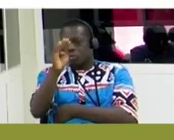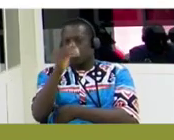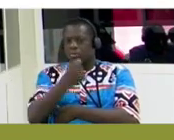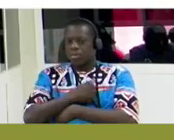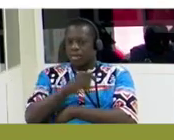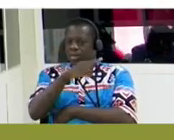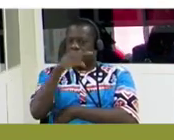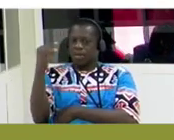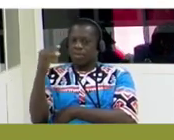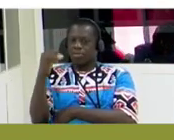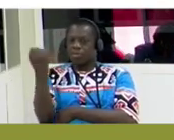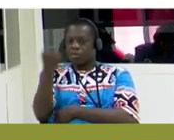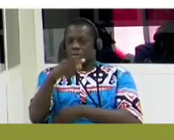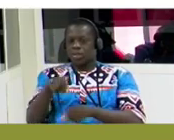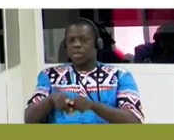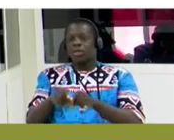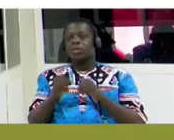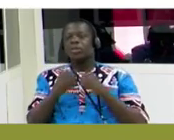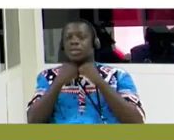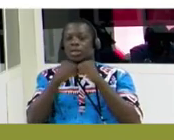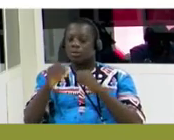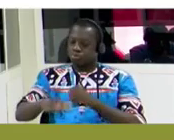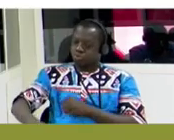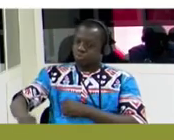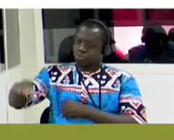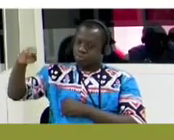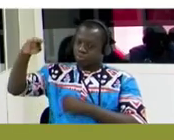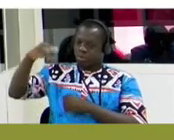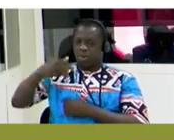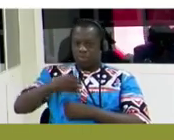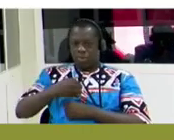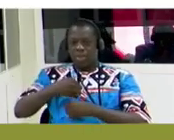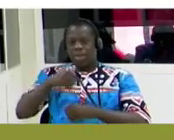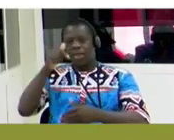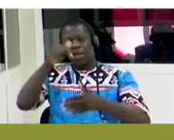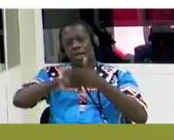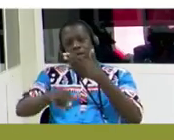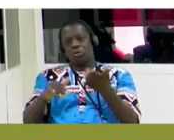me. In Yundu. But after.